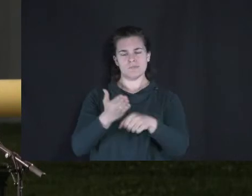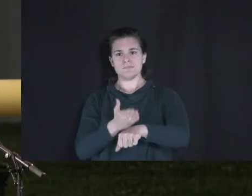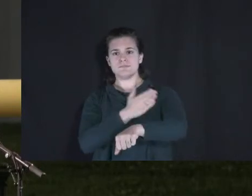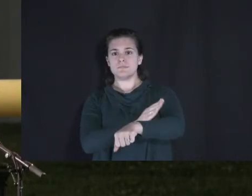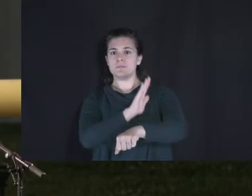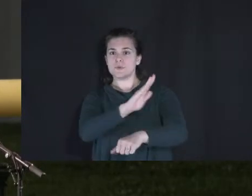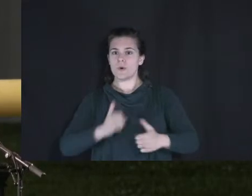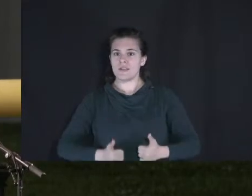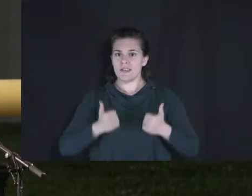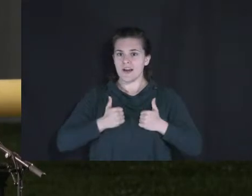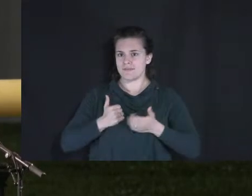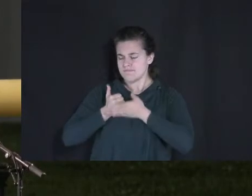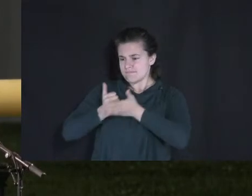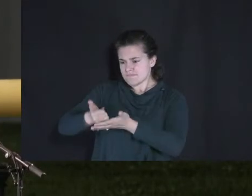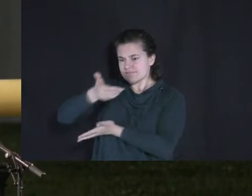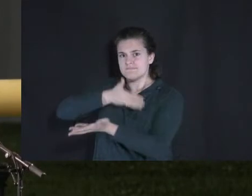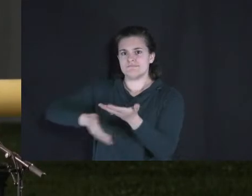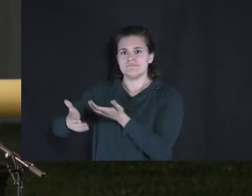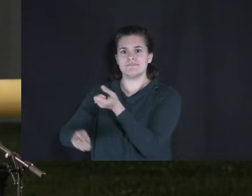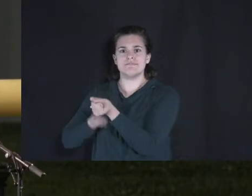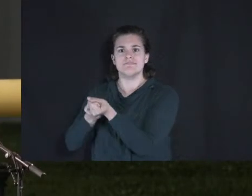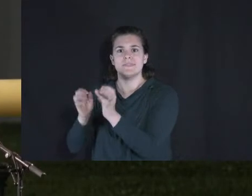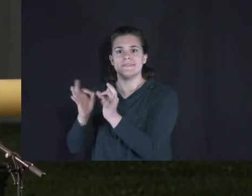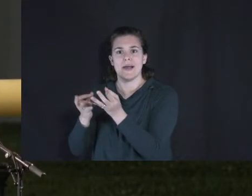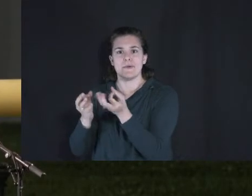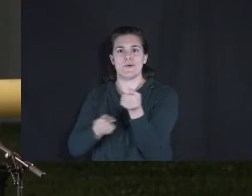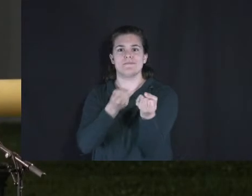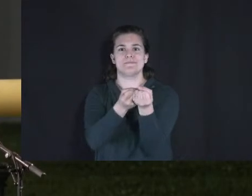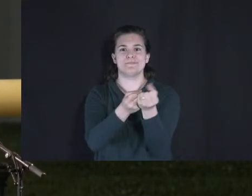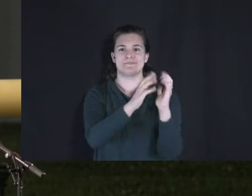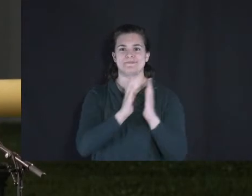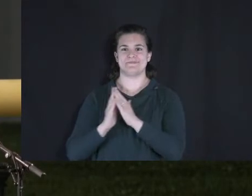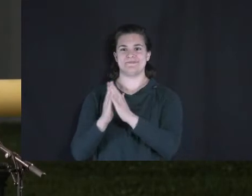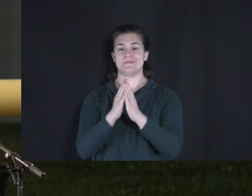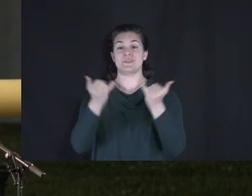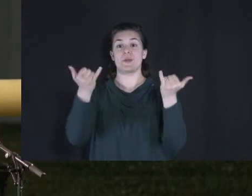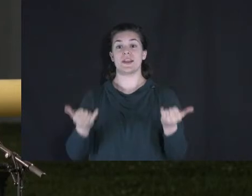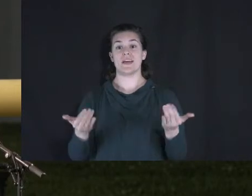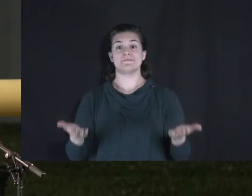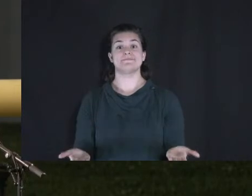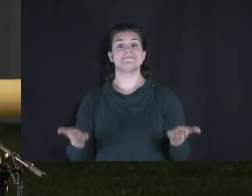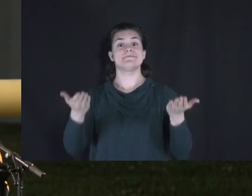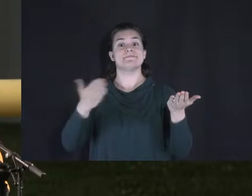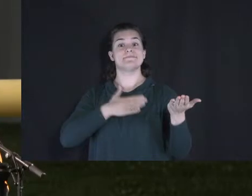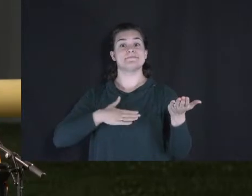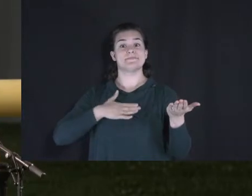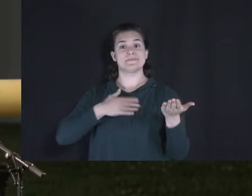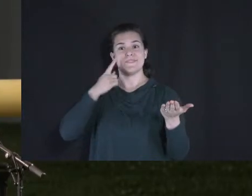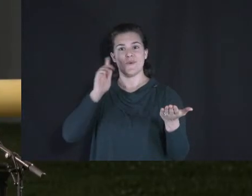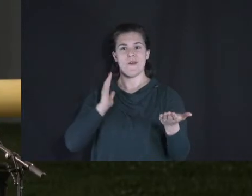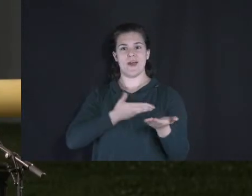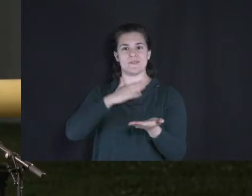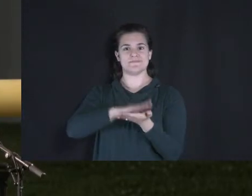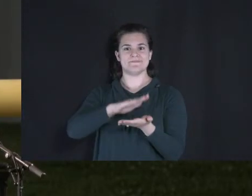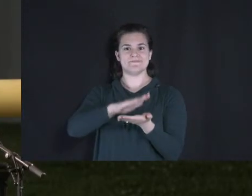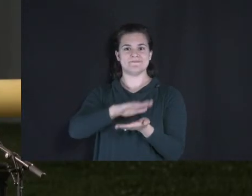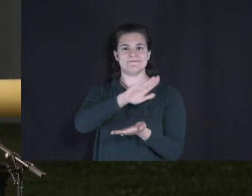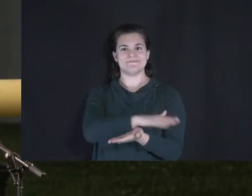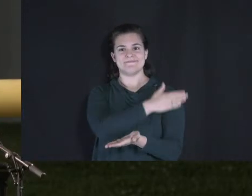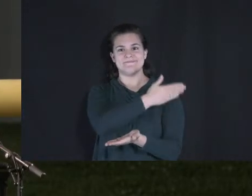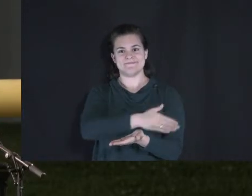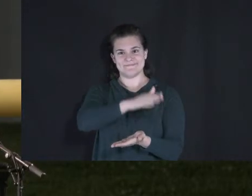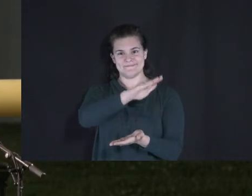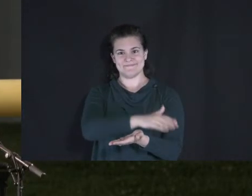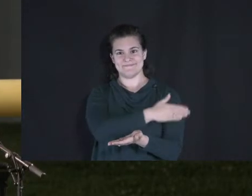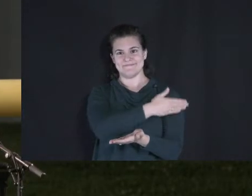family, and your community. Now please rise for our Alma Mater, and at